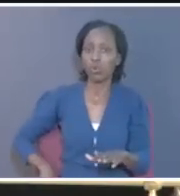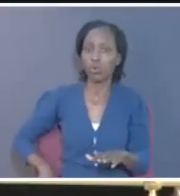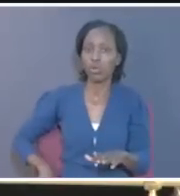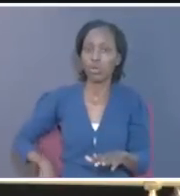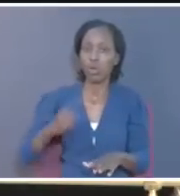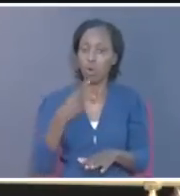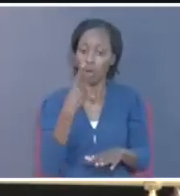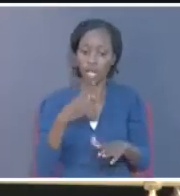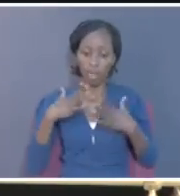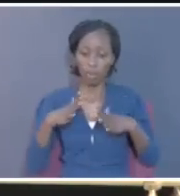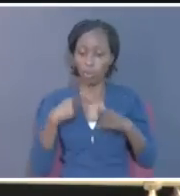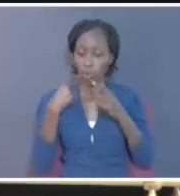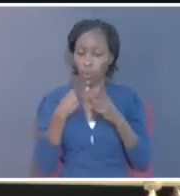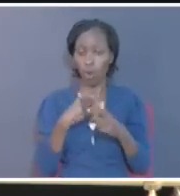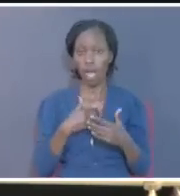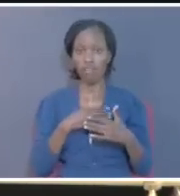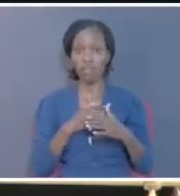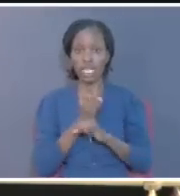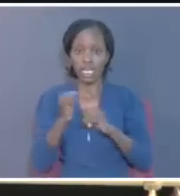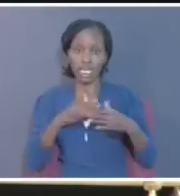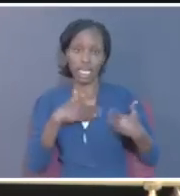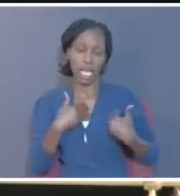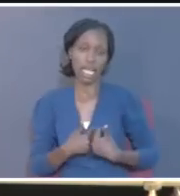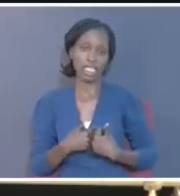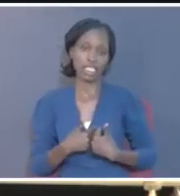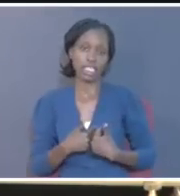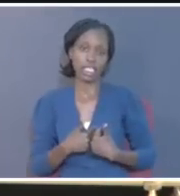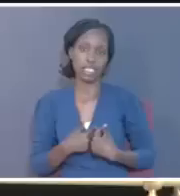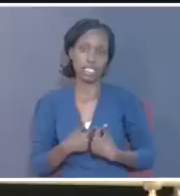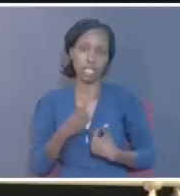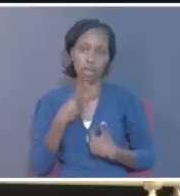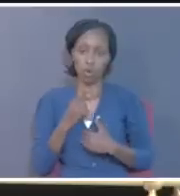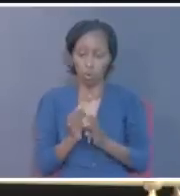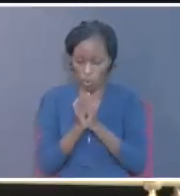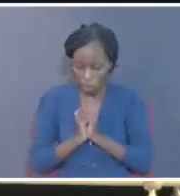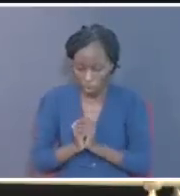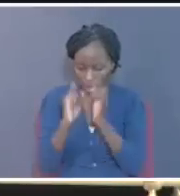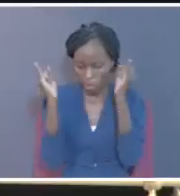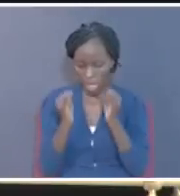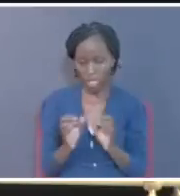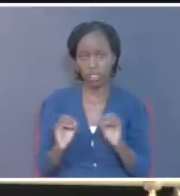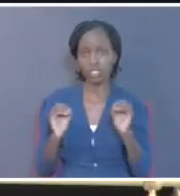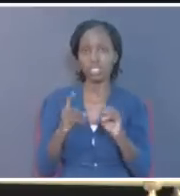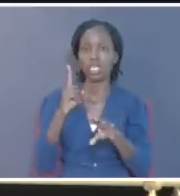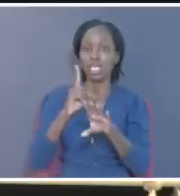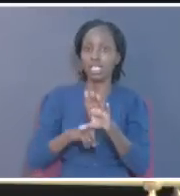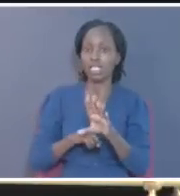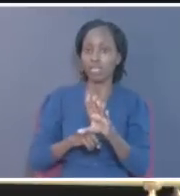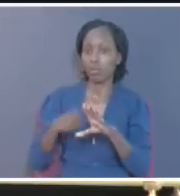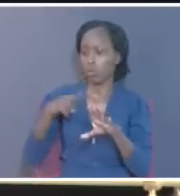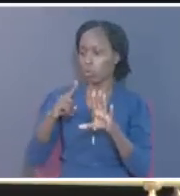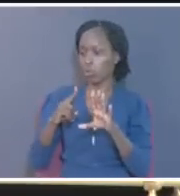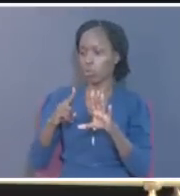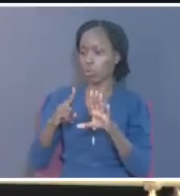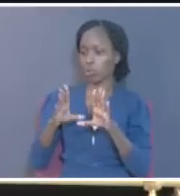have clean hearts and pure hearts, those that have not bowed to idols. So as we acknowledge His sovereignty, would